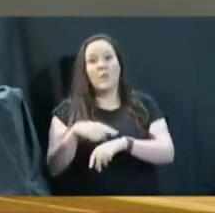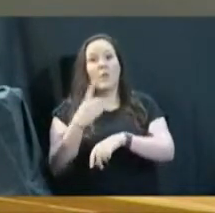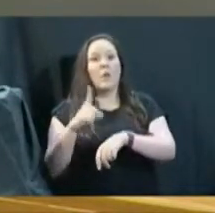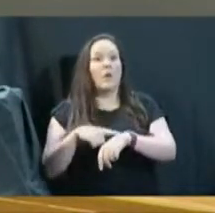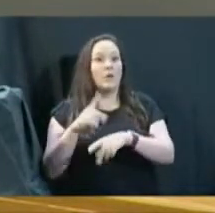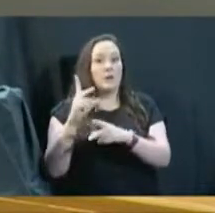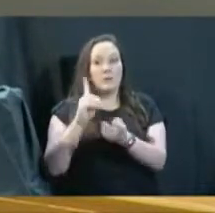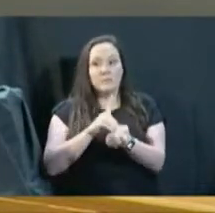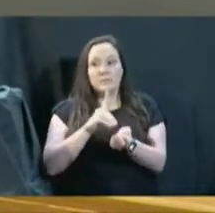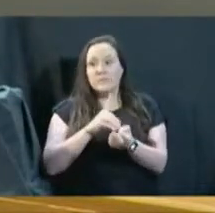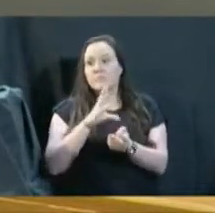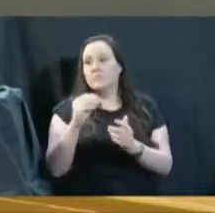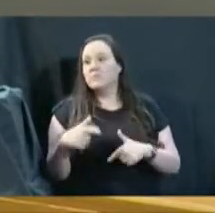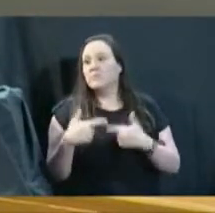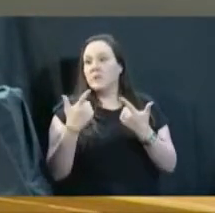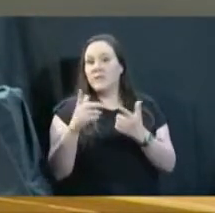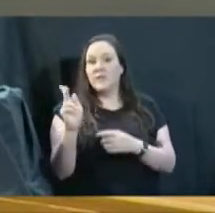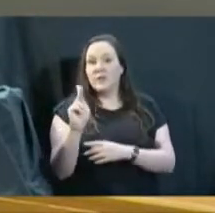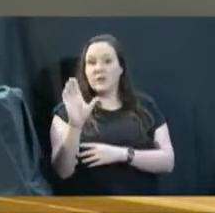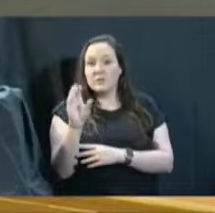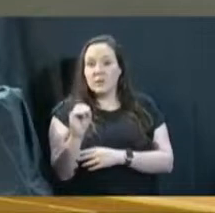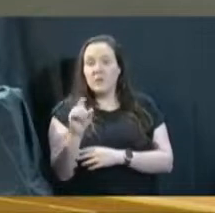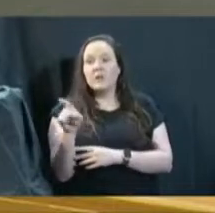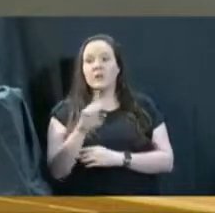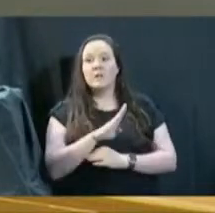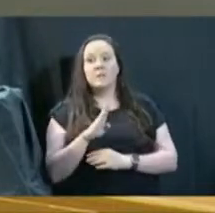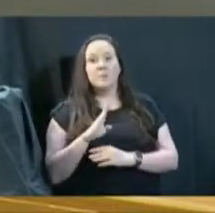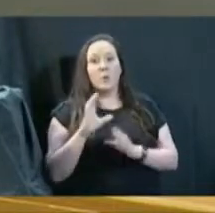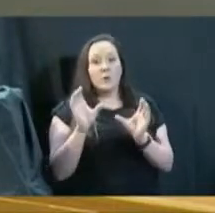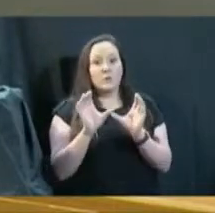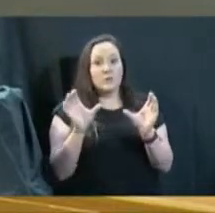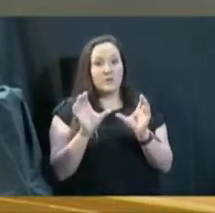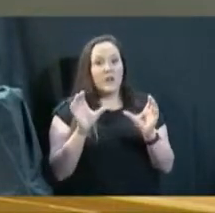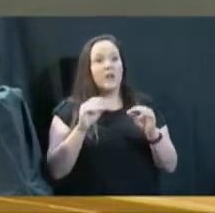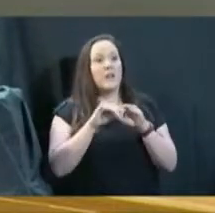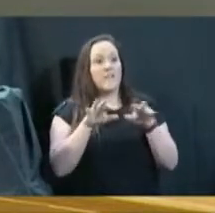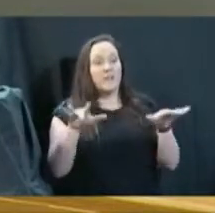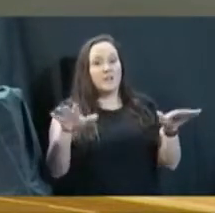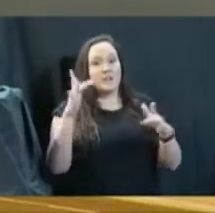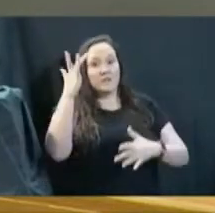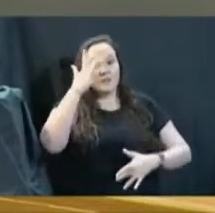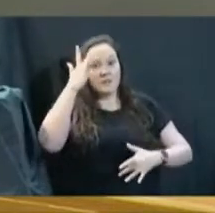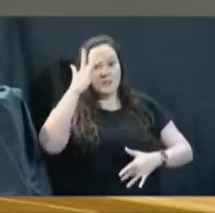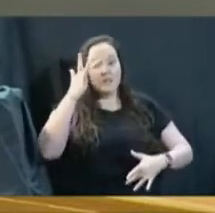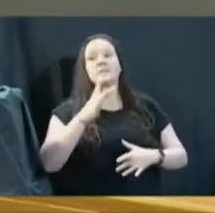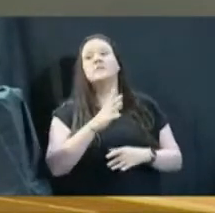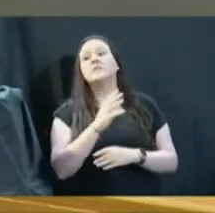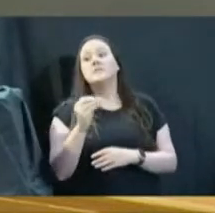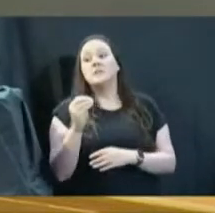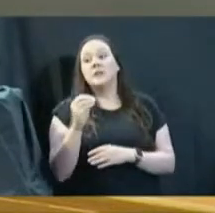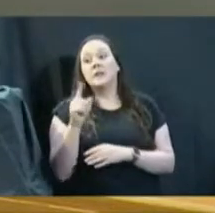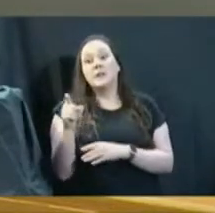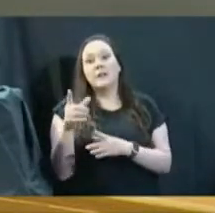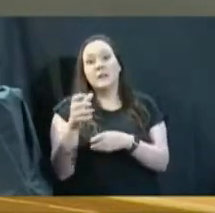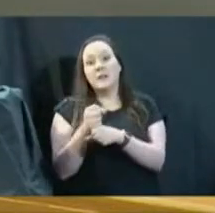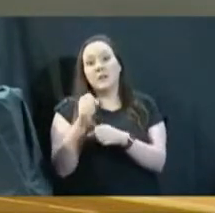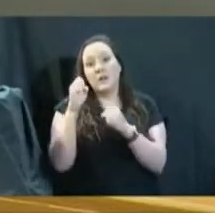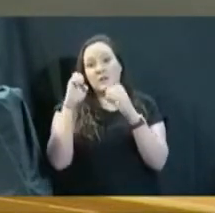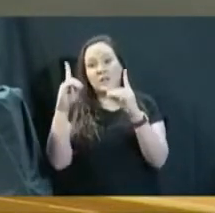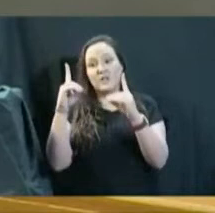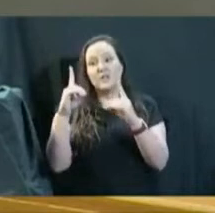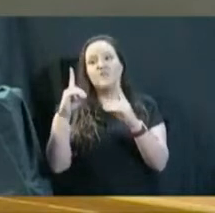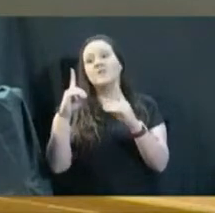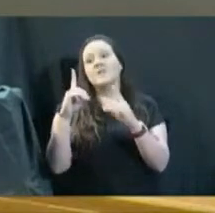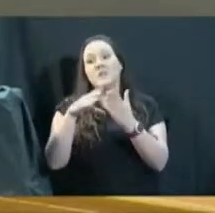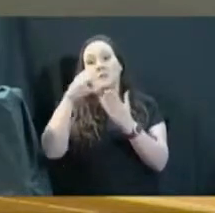Knox County. He is board certified in infectious diseases. He obtained his education, did a fellowship